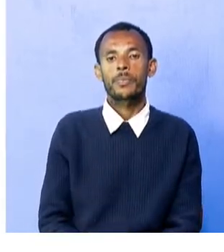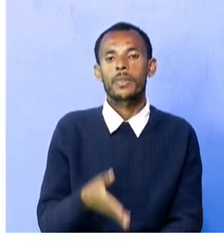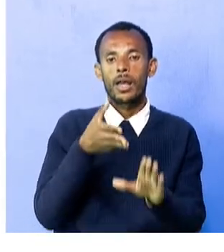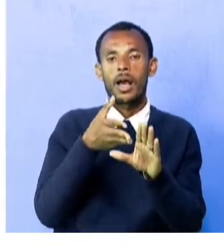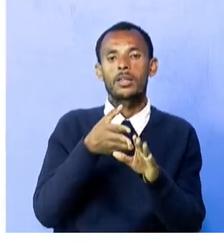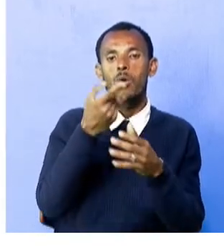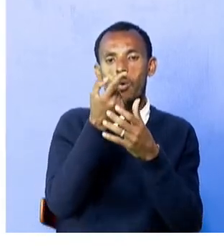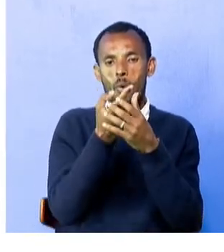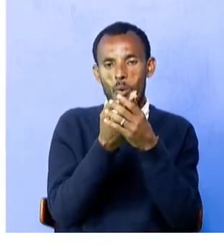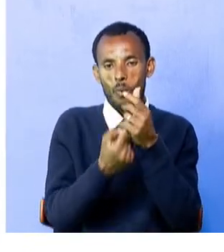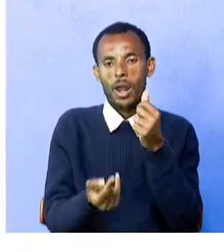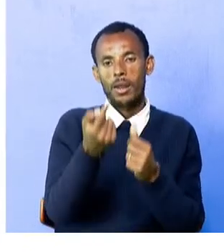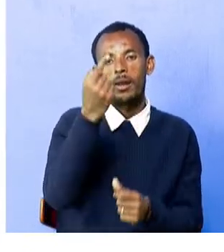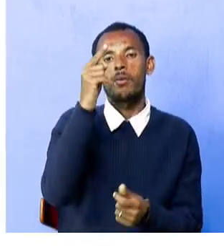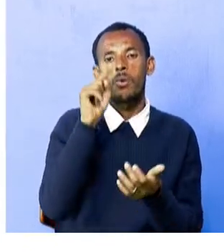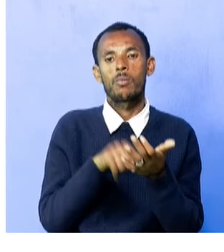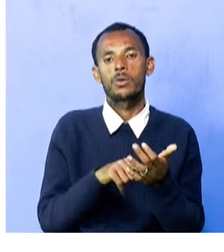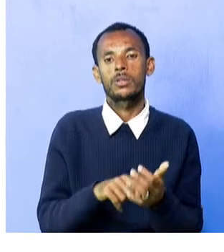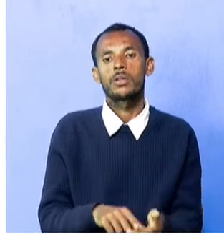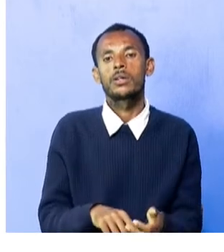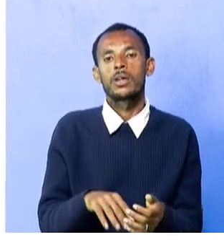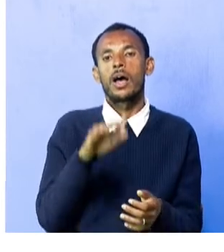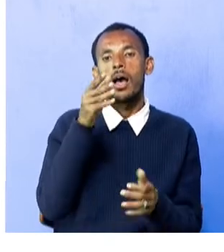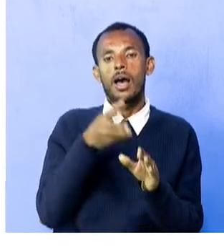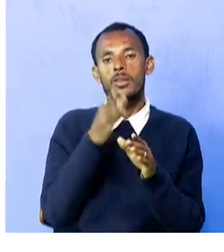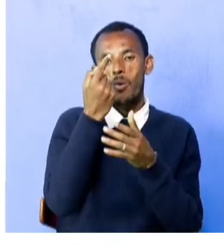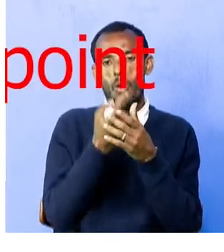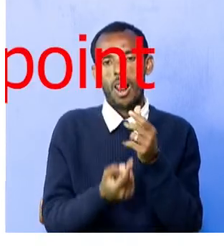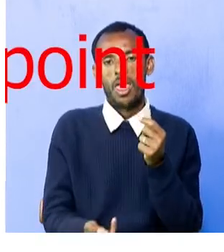at only 1 point. At only